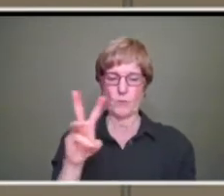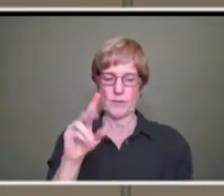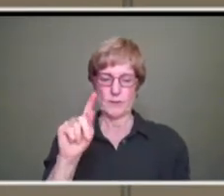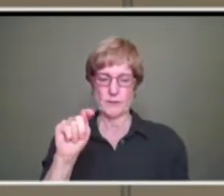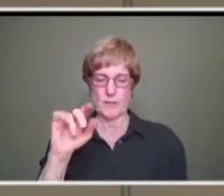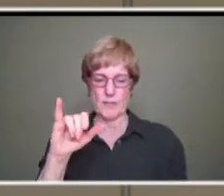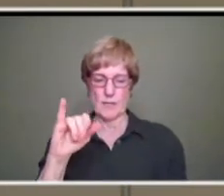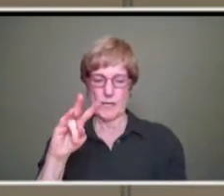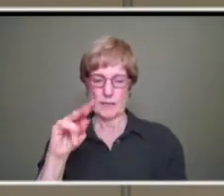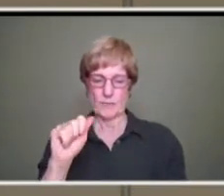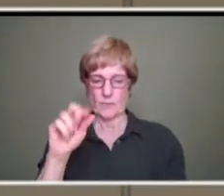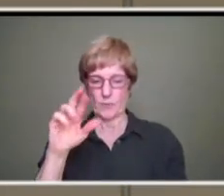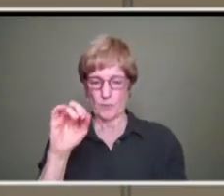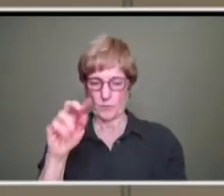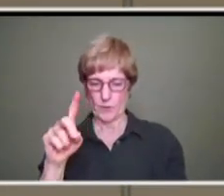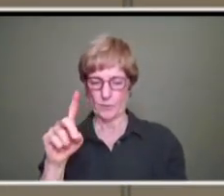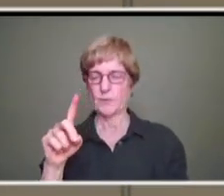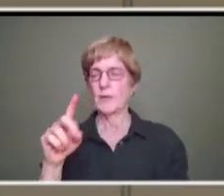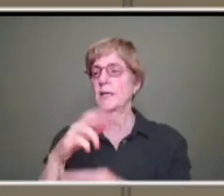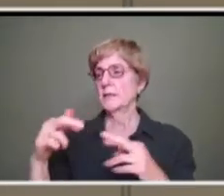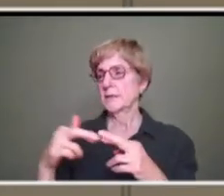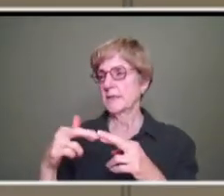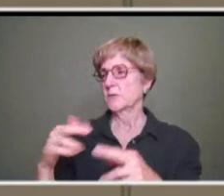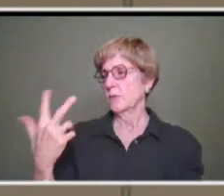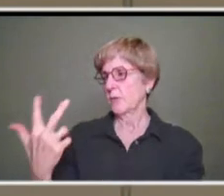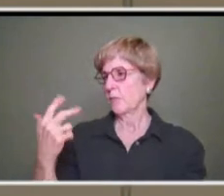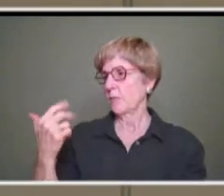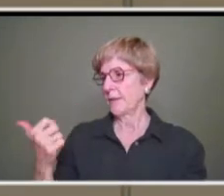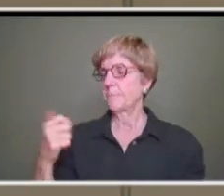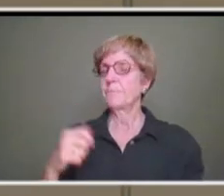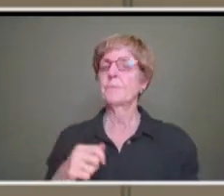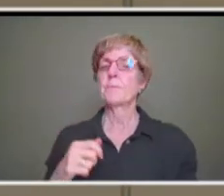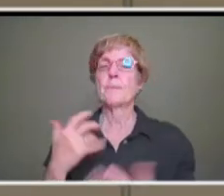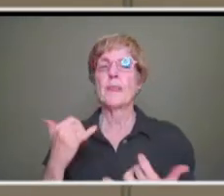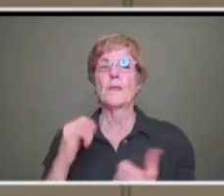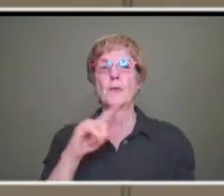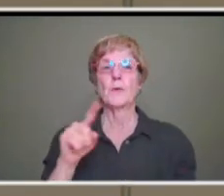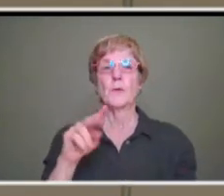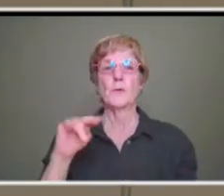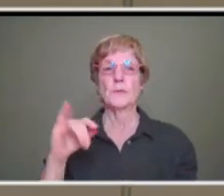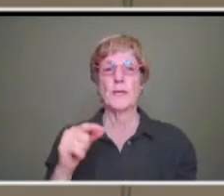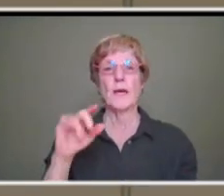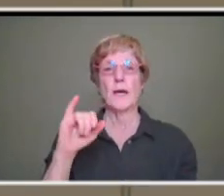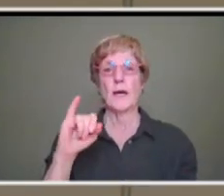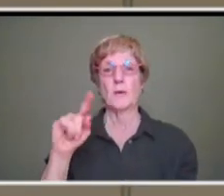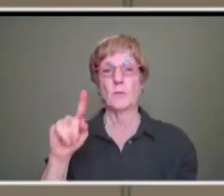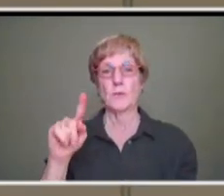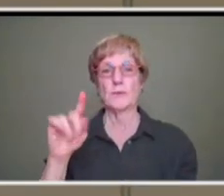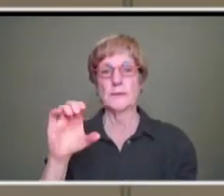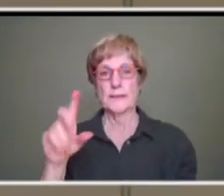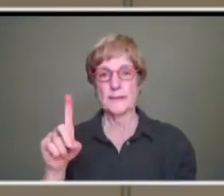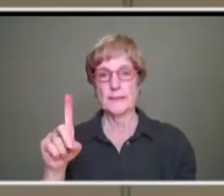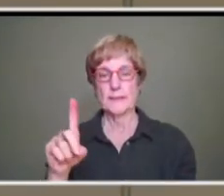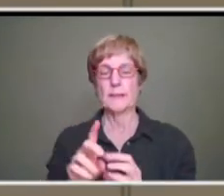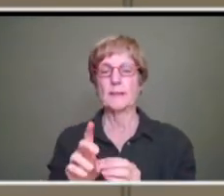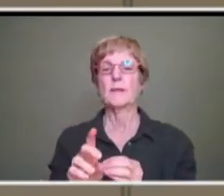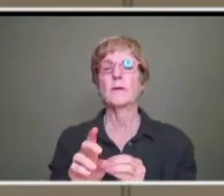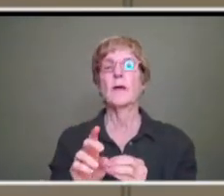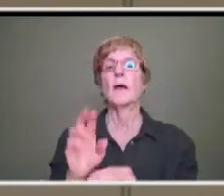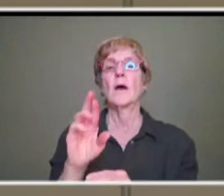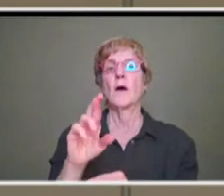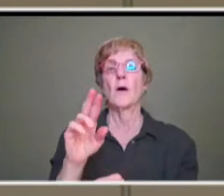of West Boulevard and Council District three Miss watlington's District the current zoning is i-1 CD General industrial conditional and